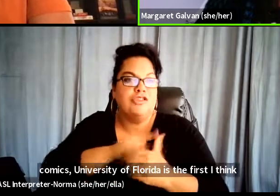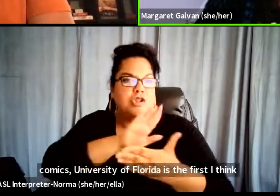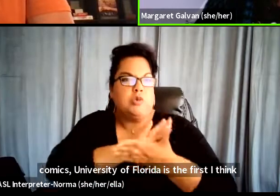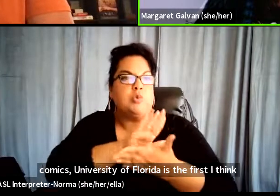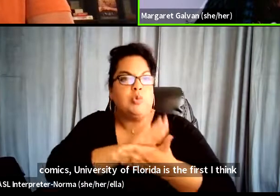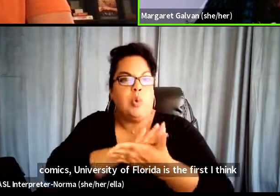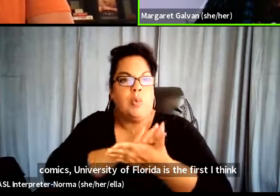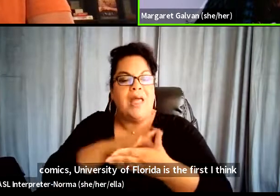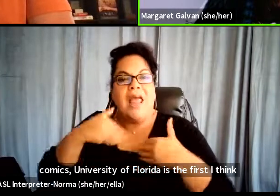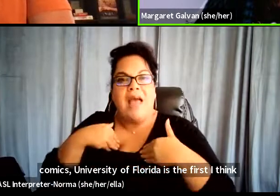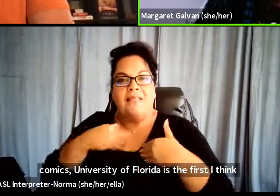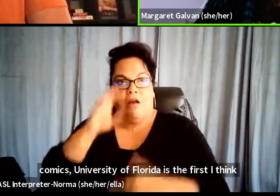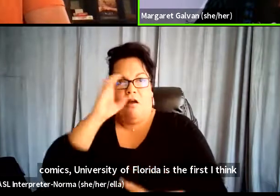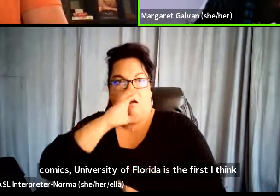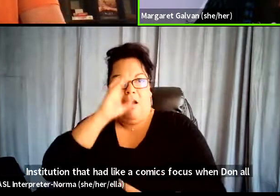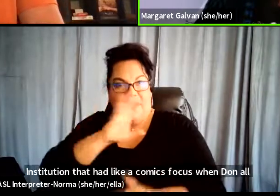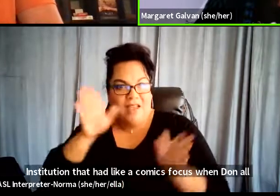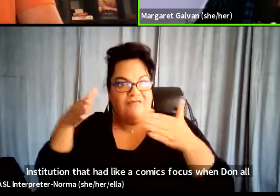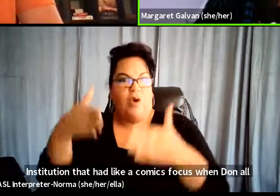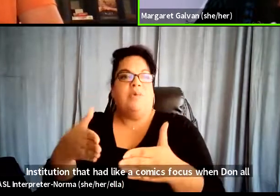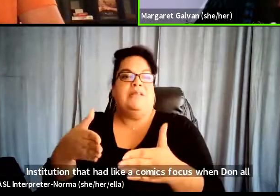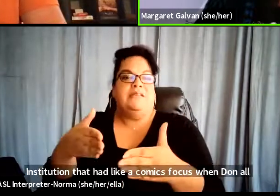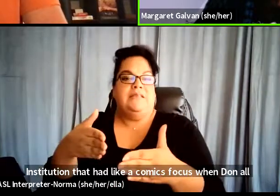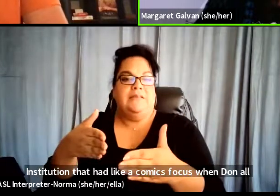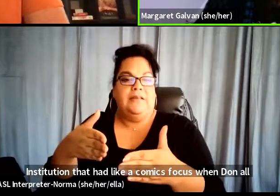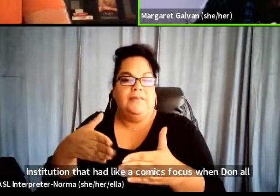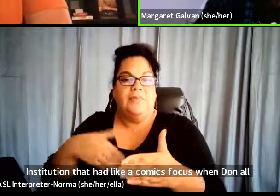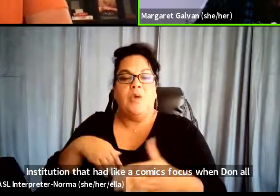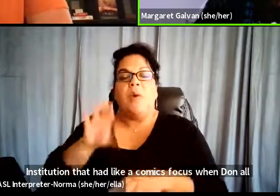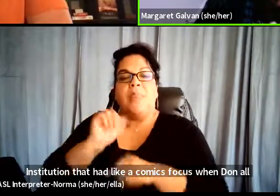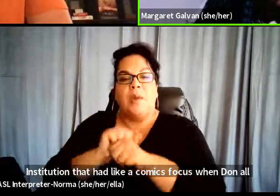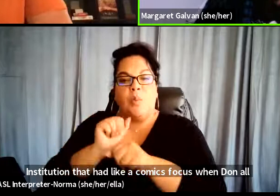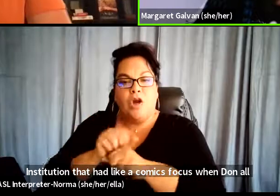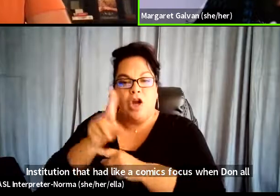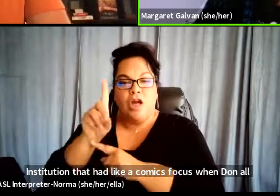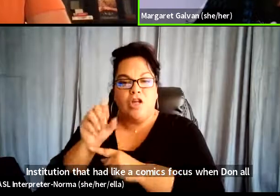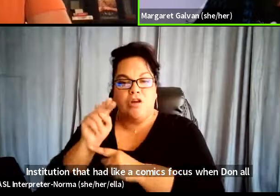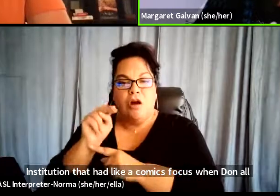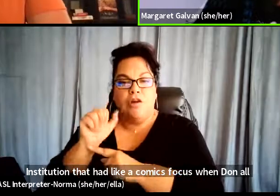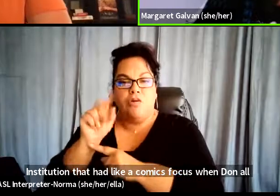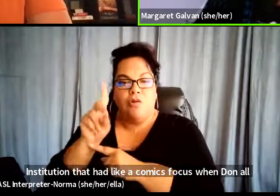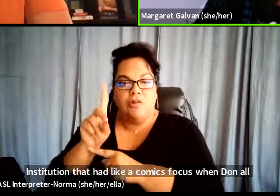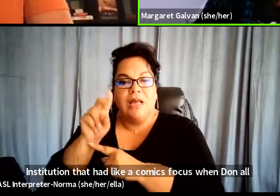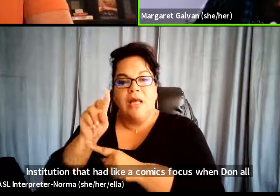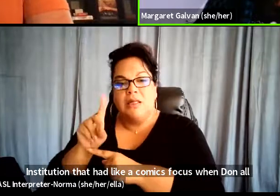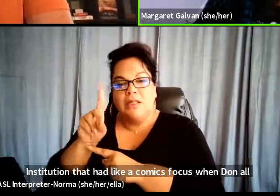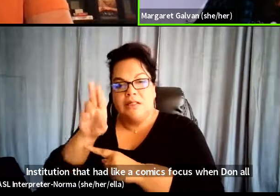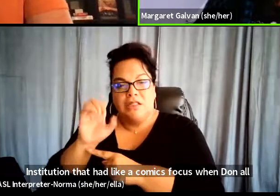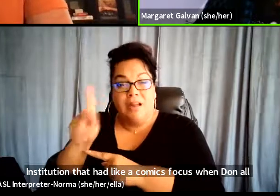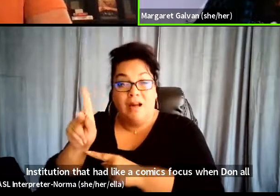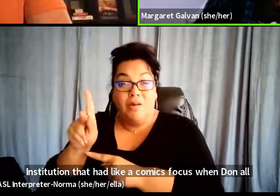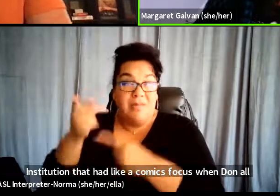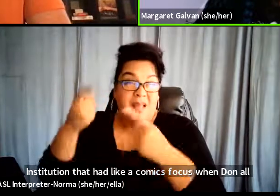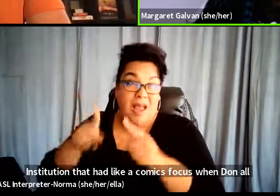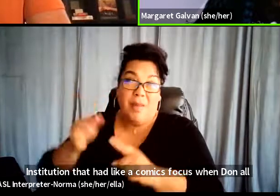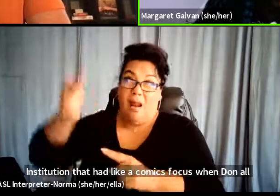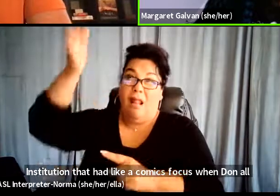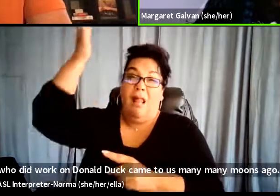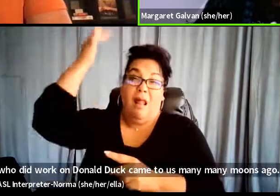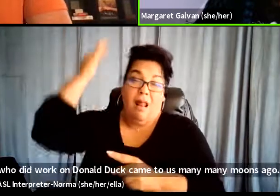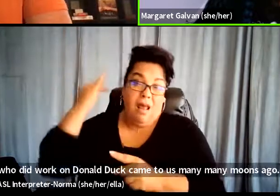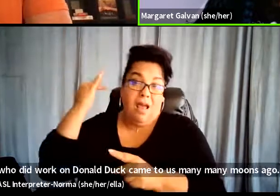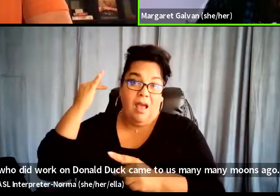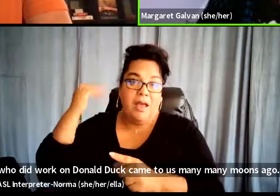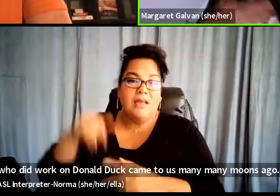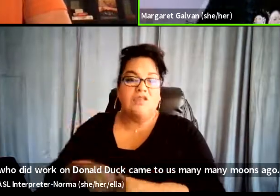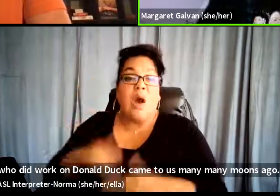comics focus, um, when Don Alt, um, who did work on Donald Duck, um, came to UF many, many, many moons ago. Um, and so I sort